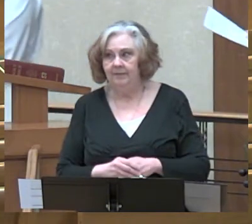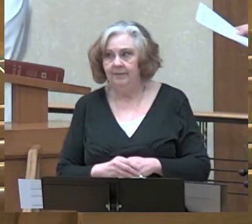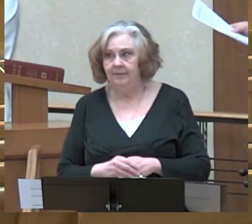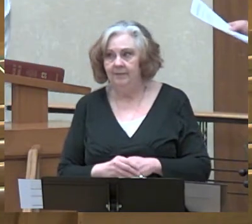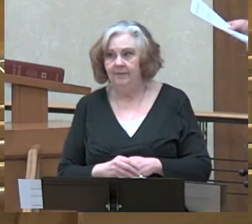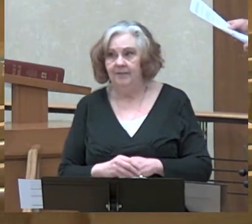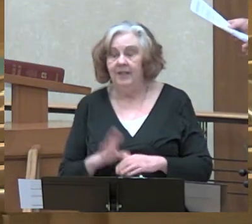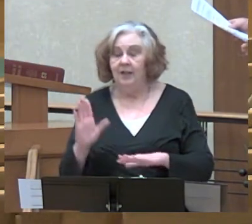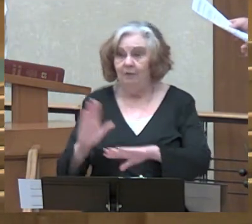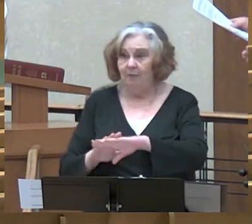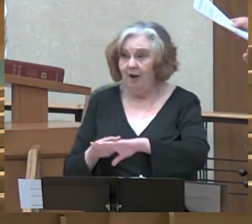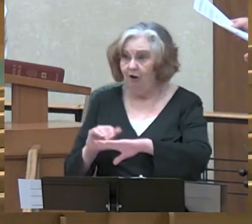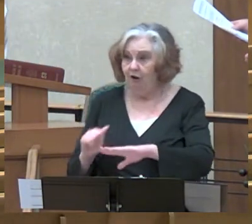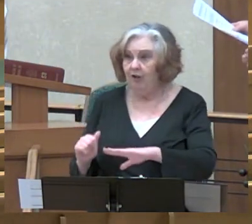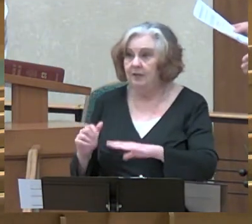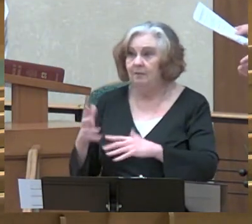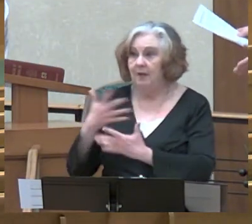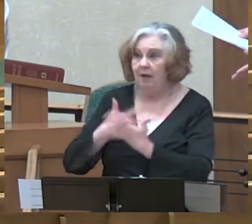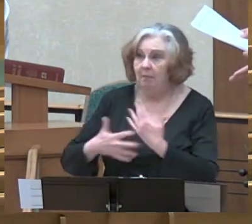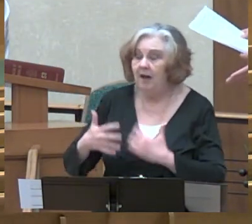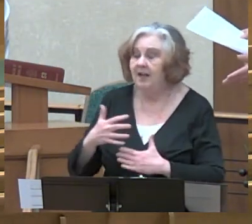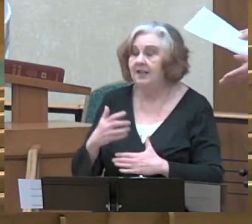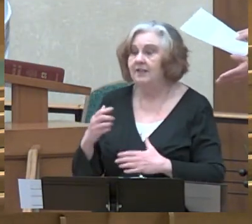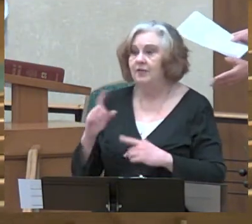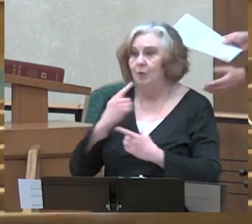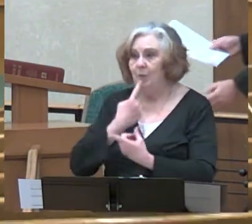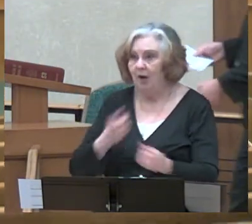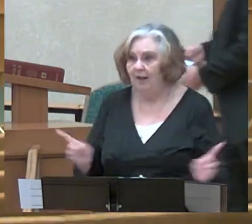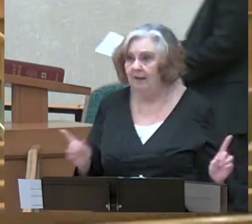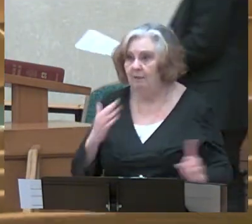You've been called to be among us to proclaim the good news.